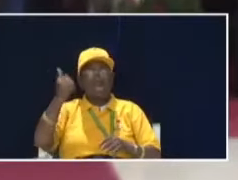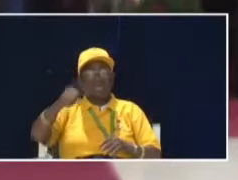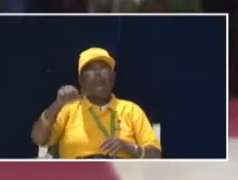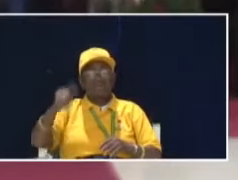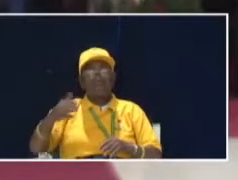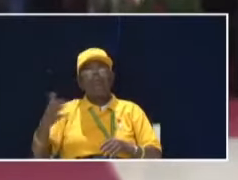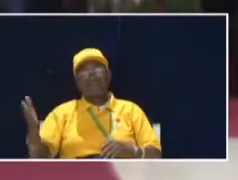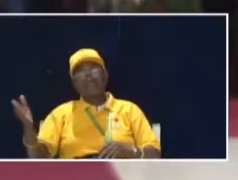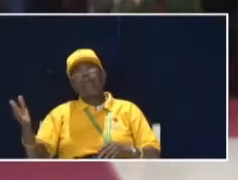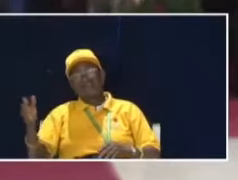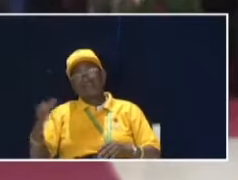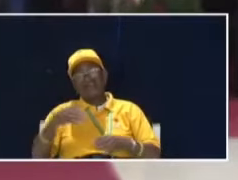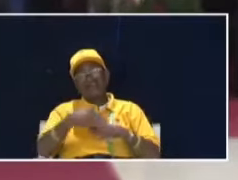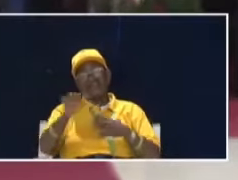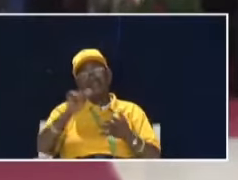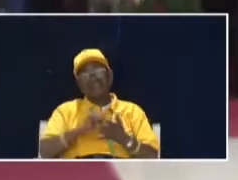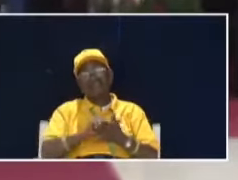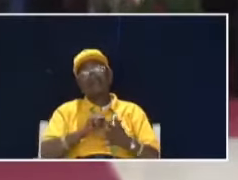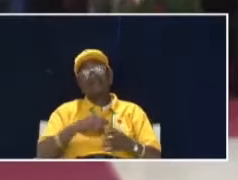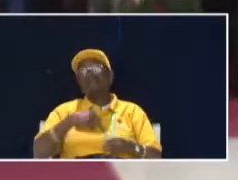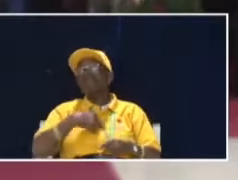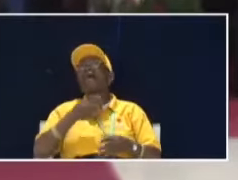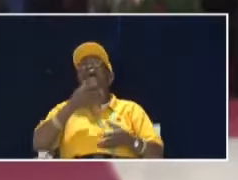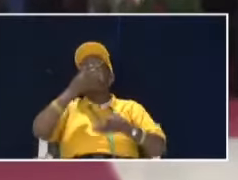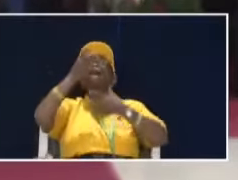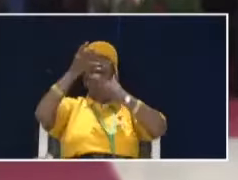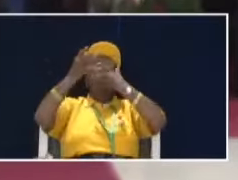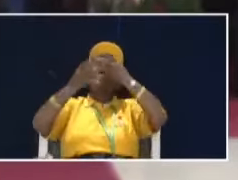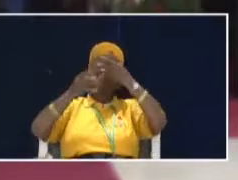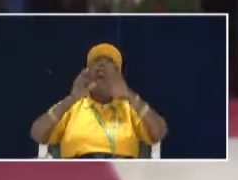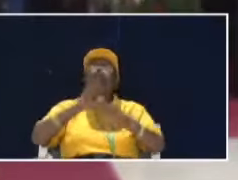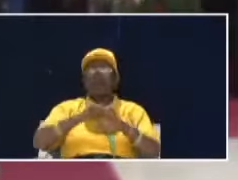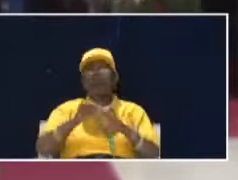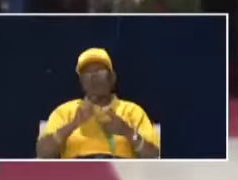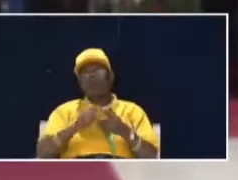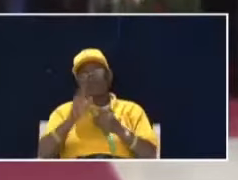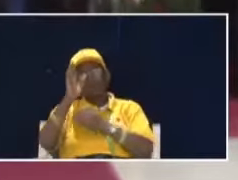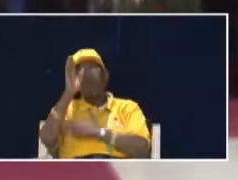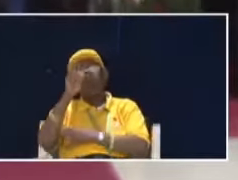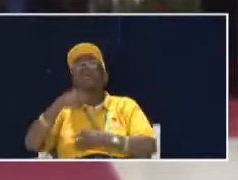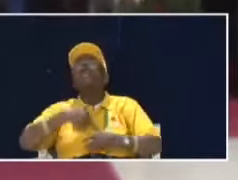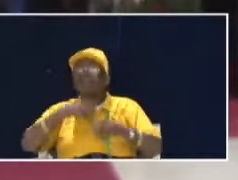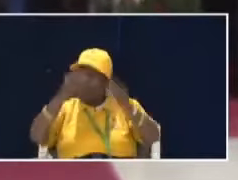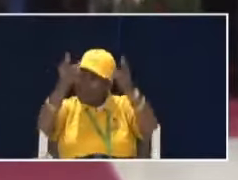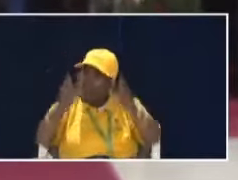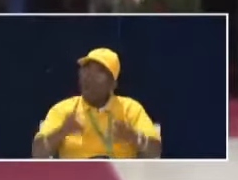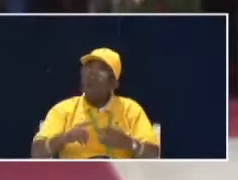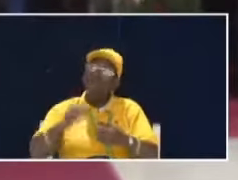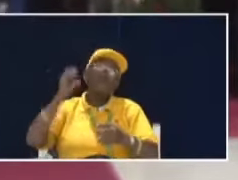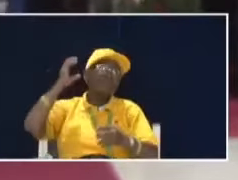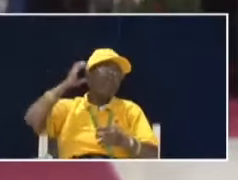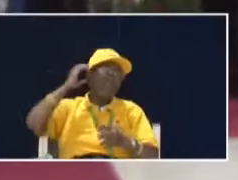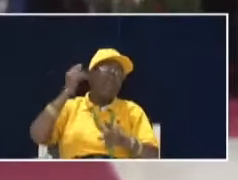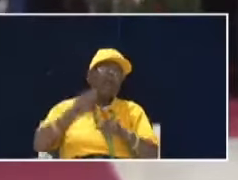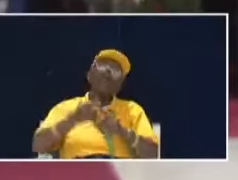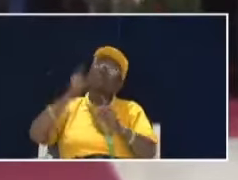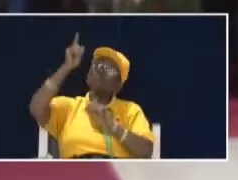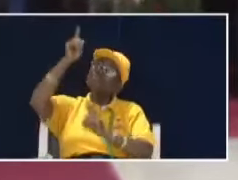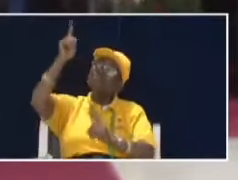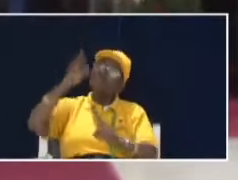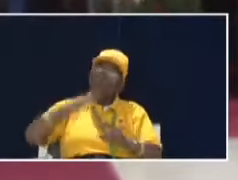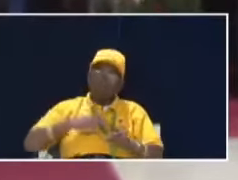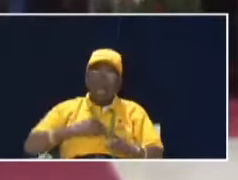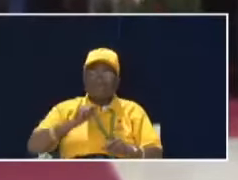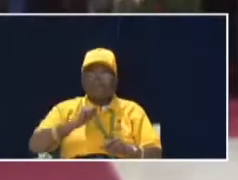After that day, I cried unto God. I want to hear from you myself.